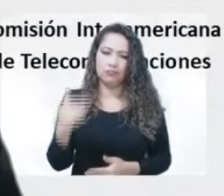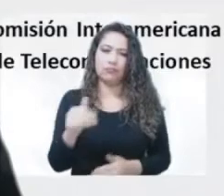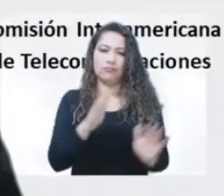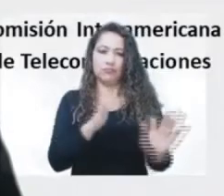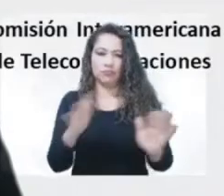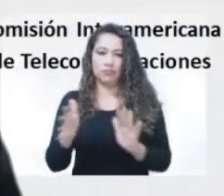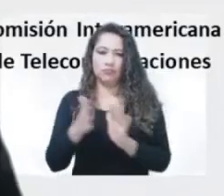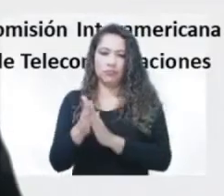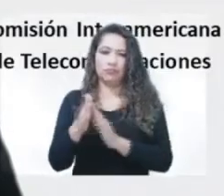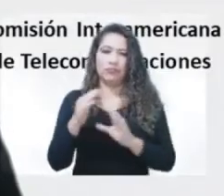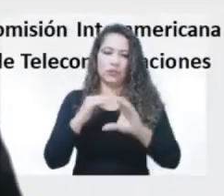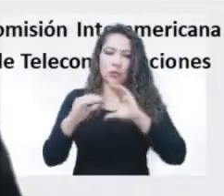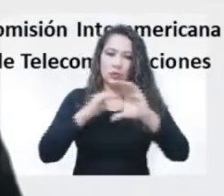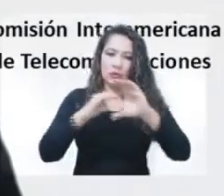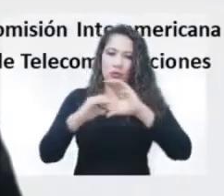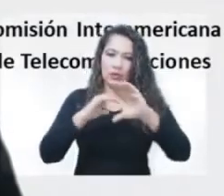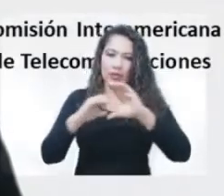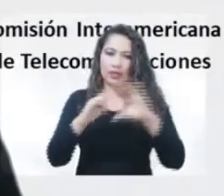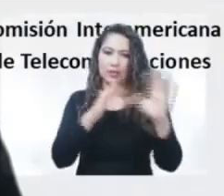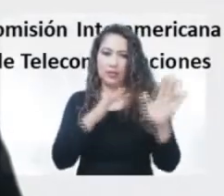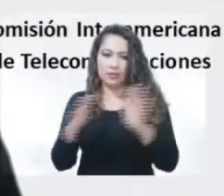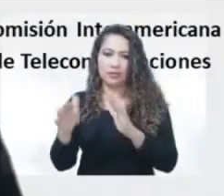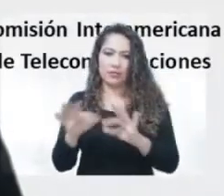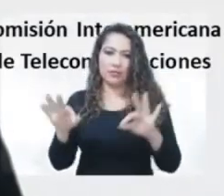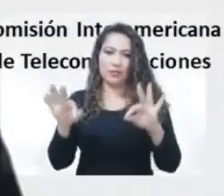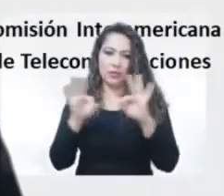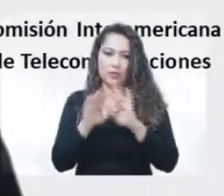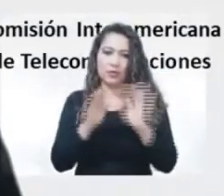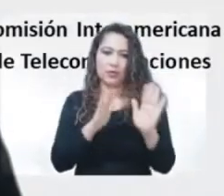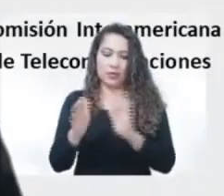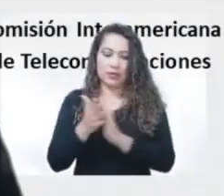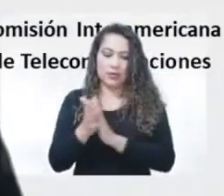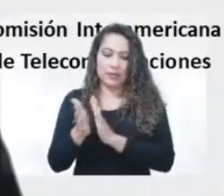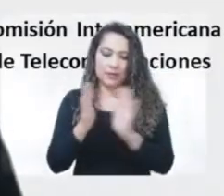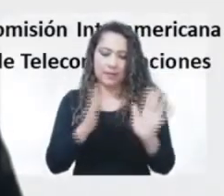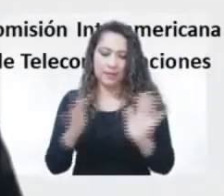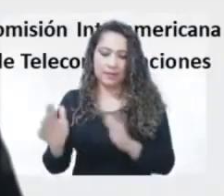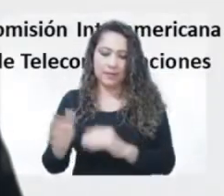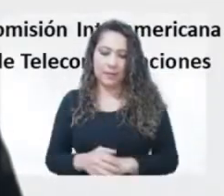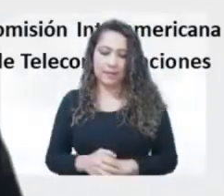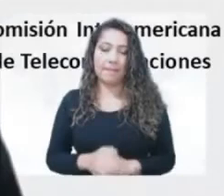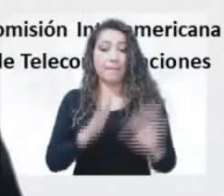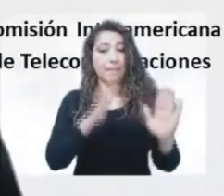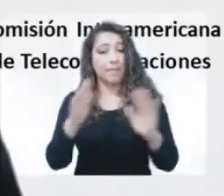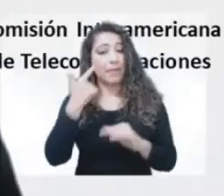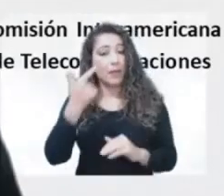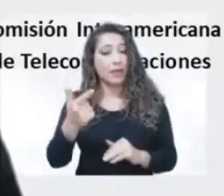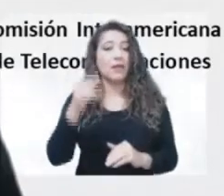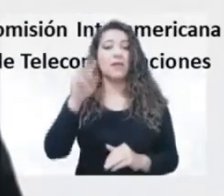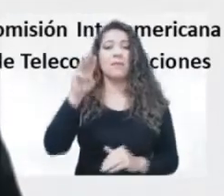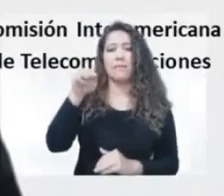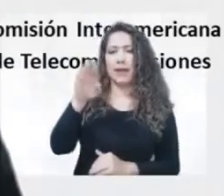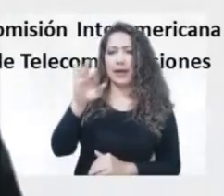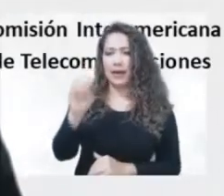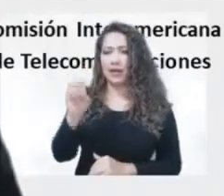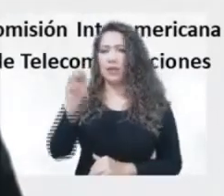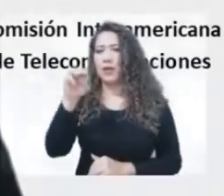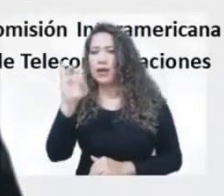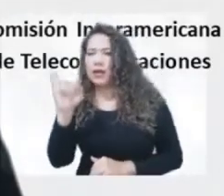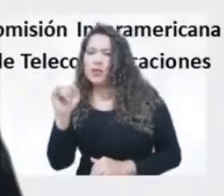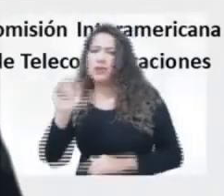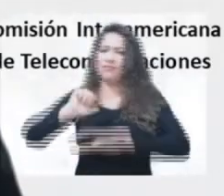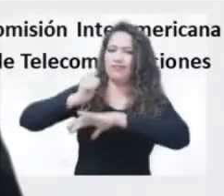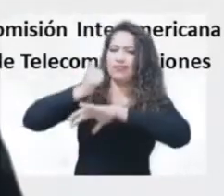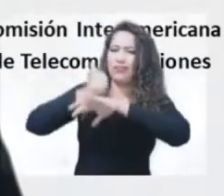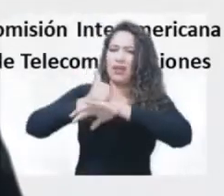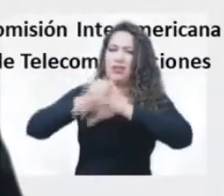Colombia, Miguel Felipe Anzola, Director of National Agency for Spectrum, ANE, Mario Mañeus, Director of